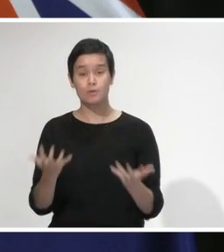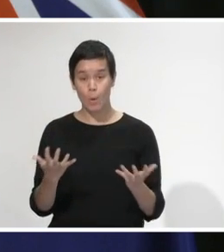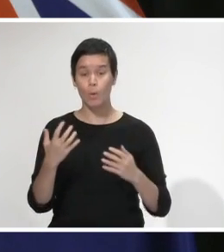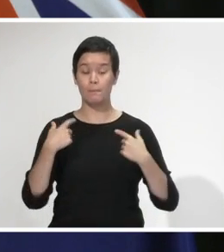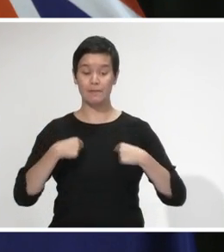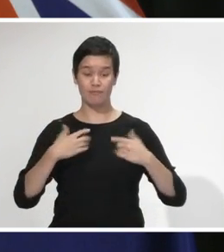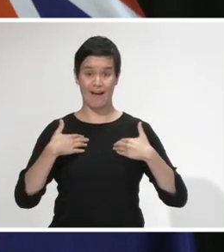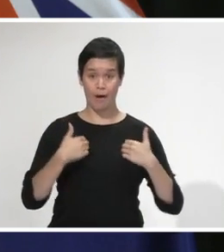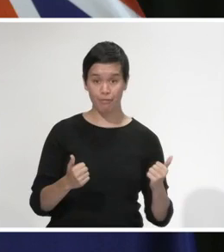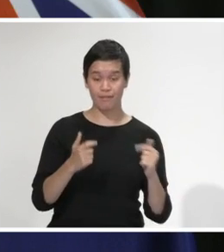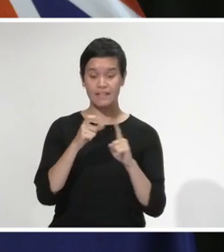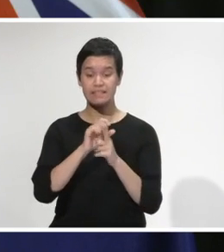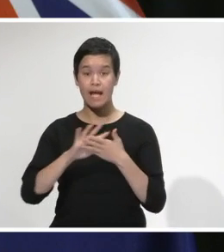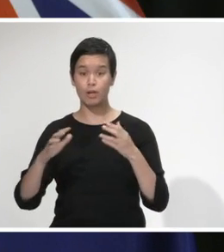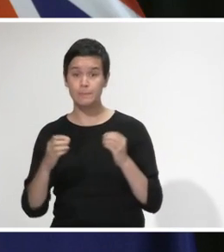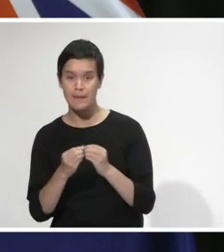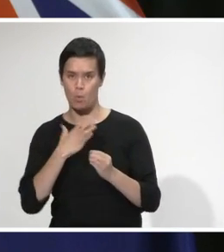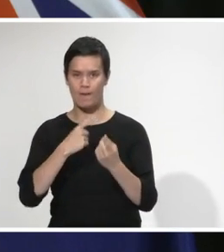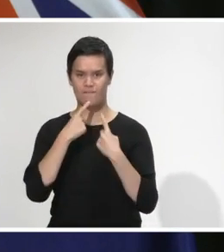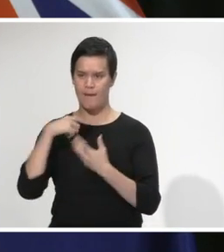can continue to do to support them.